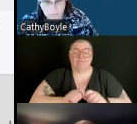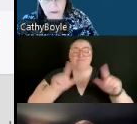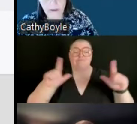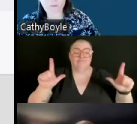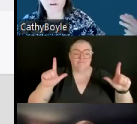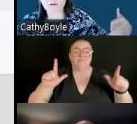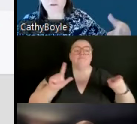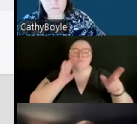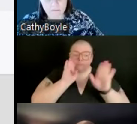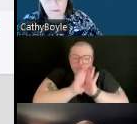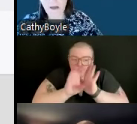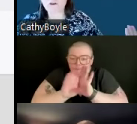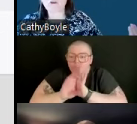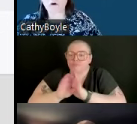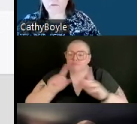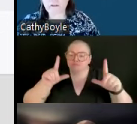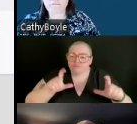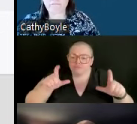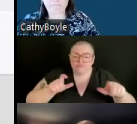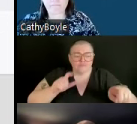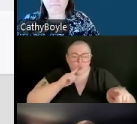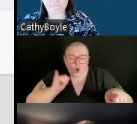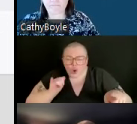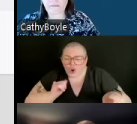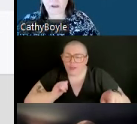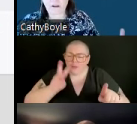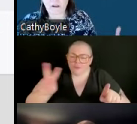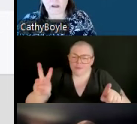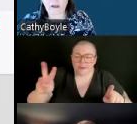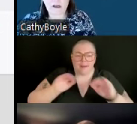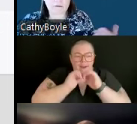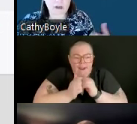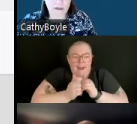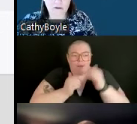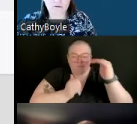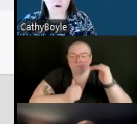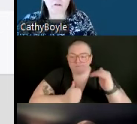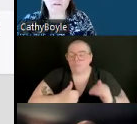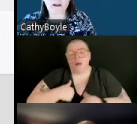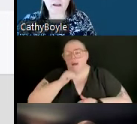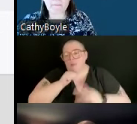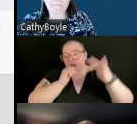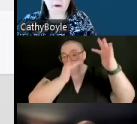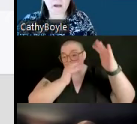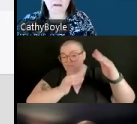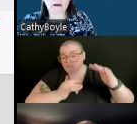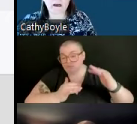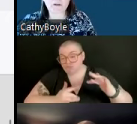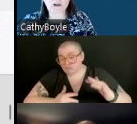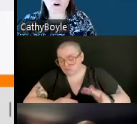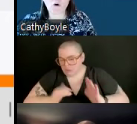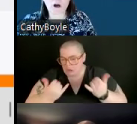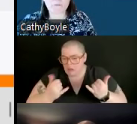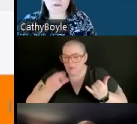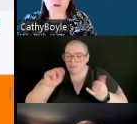Again, we have pictures, how to do all of it. And I'm not going to go through all of that, but I'm